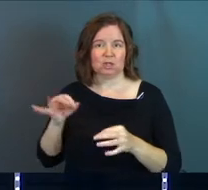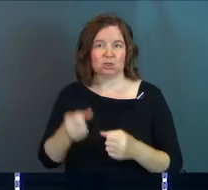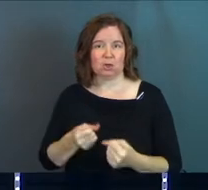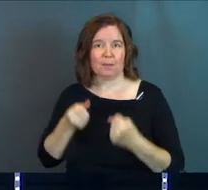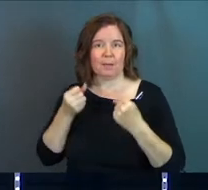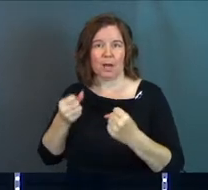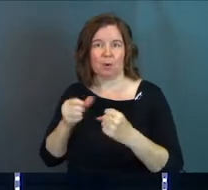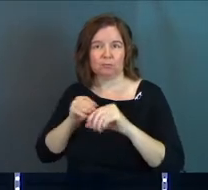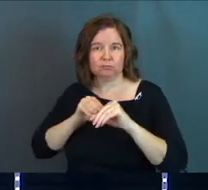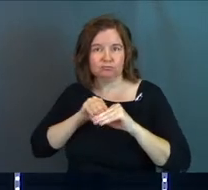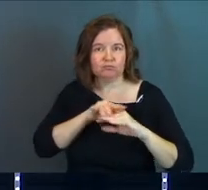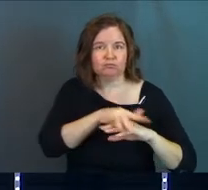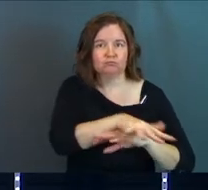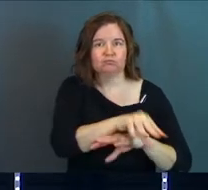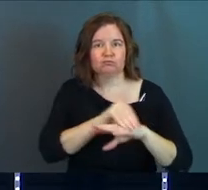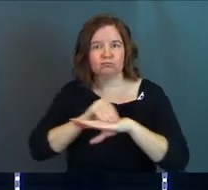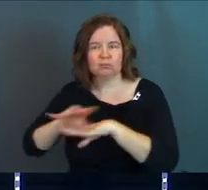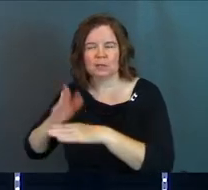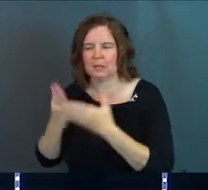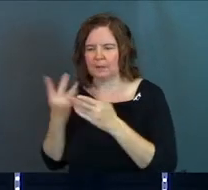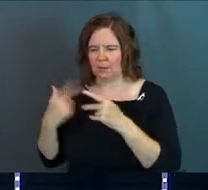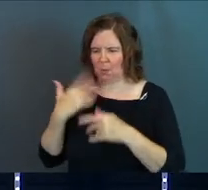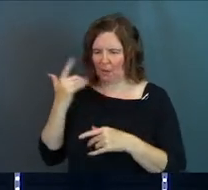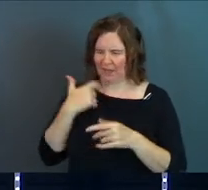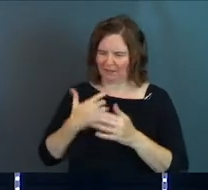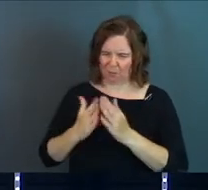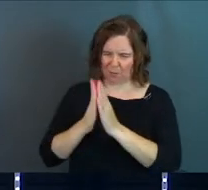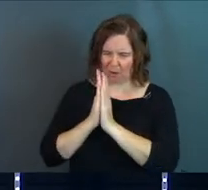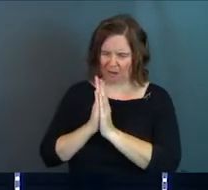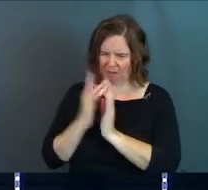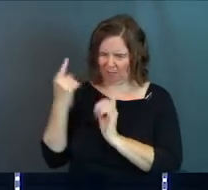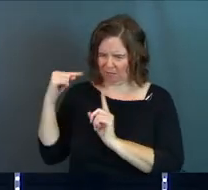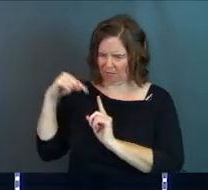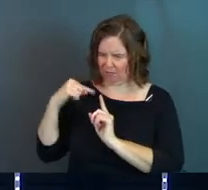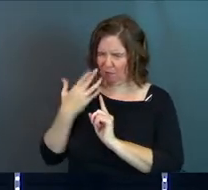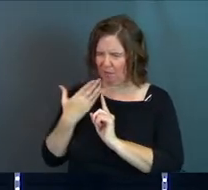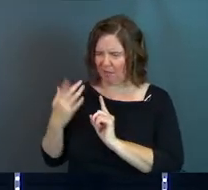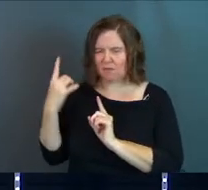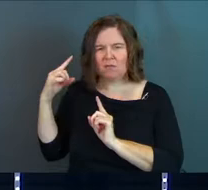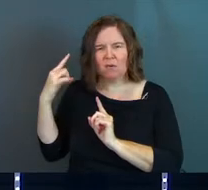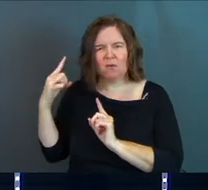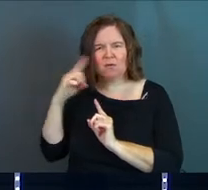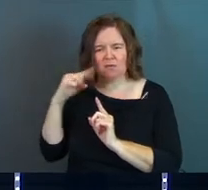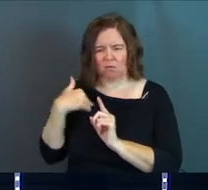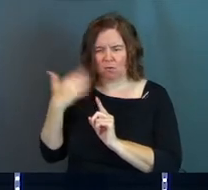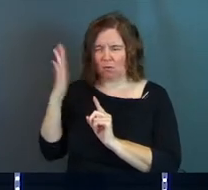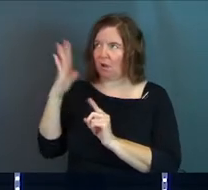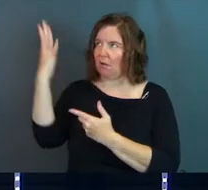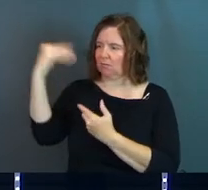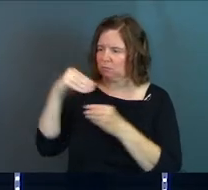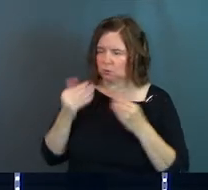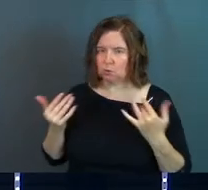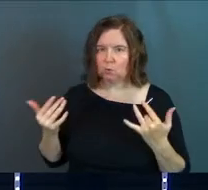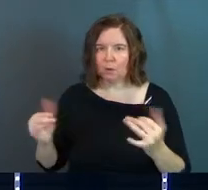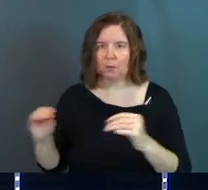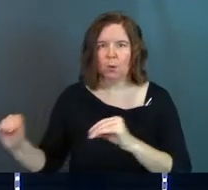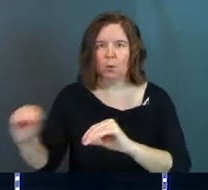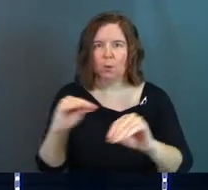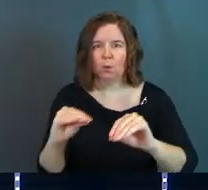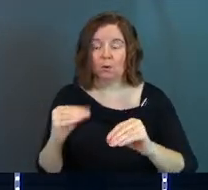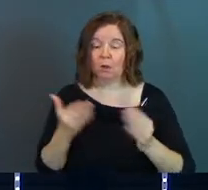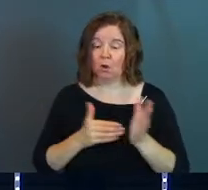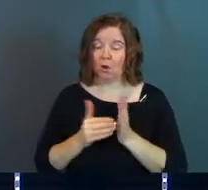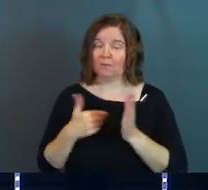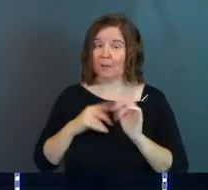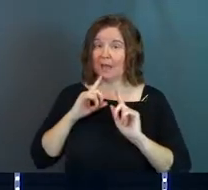power. Sometimes people will ask, why do I have to pray for a thing in order for God to move? And